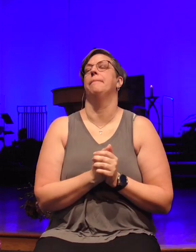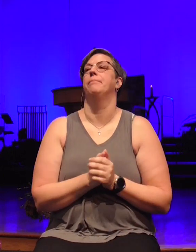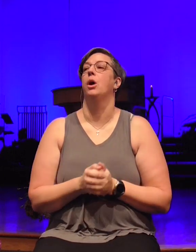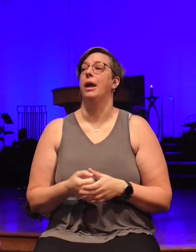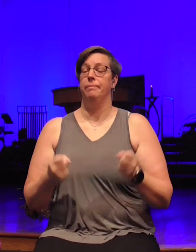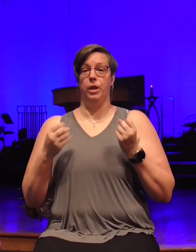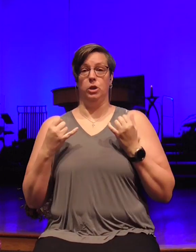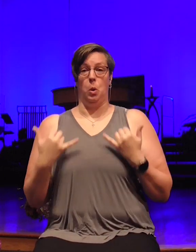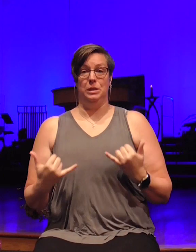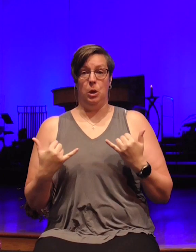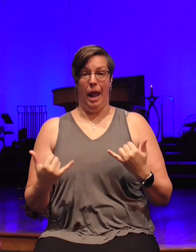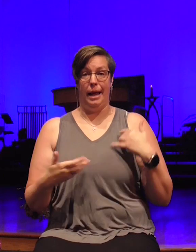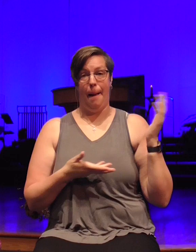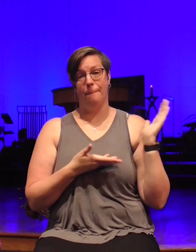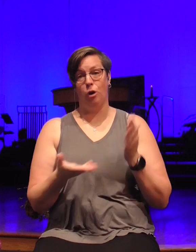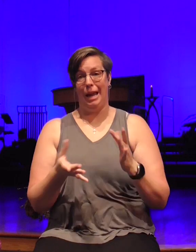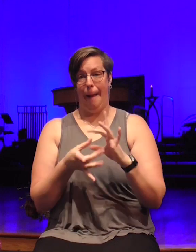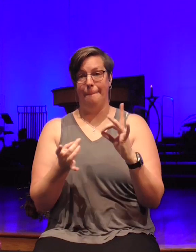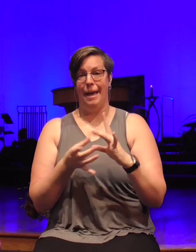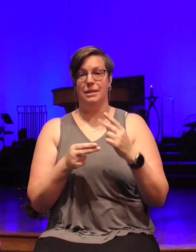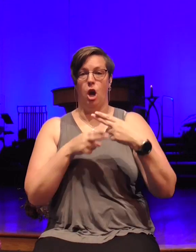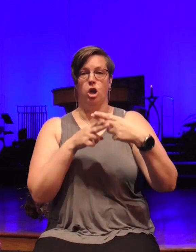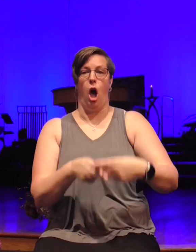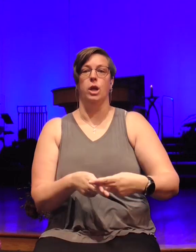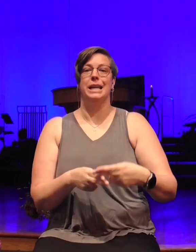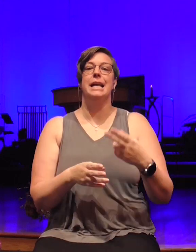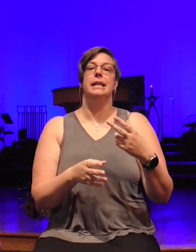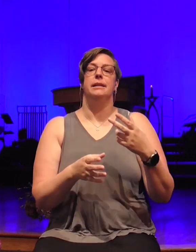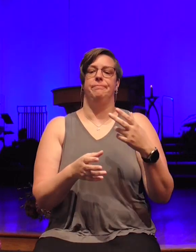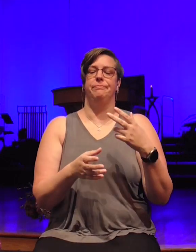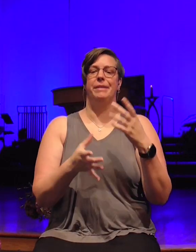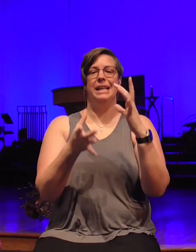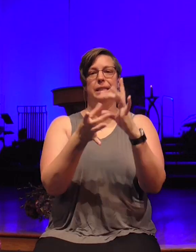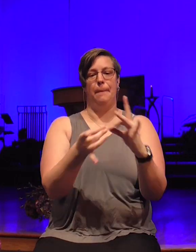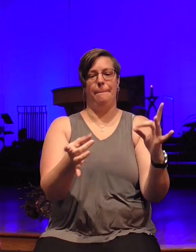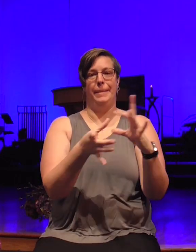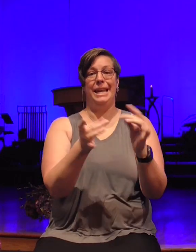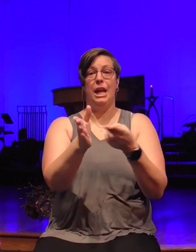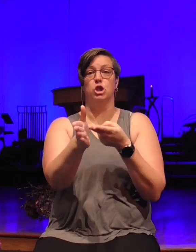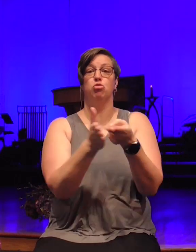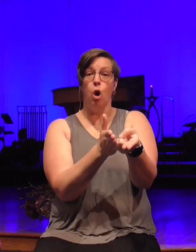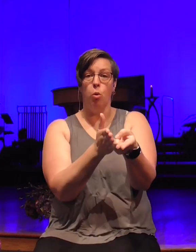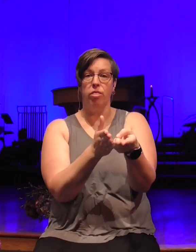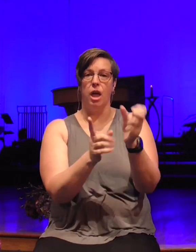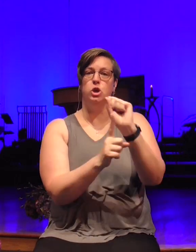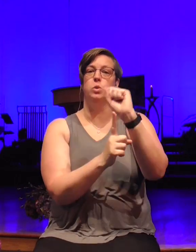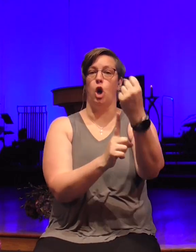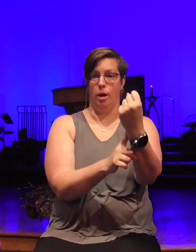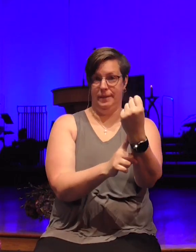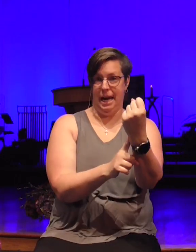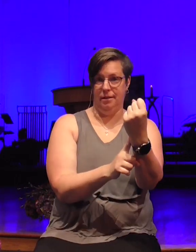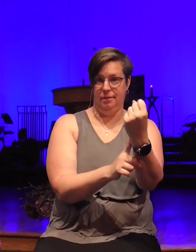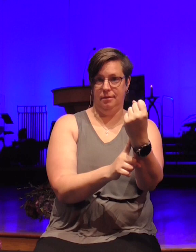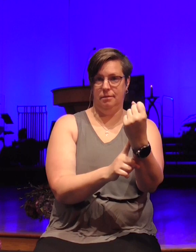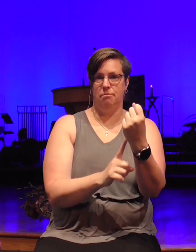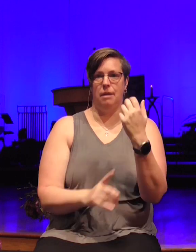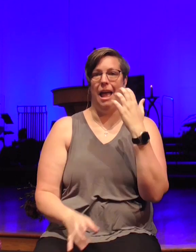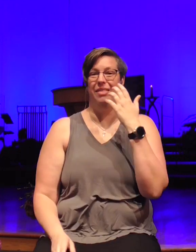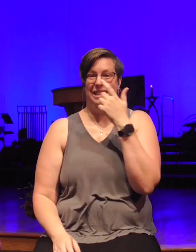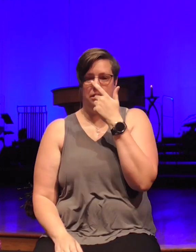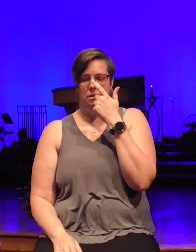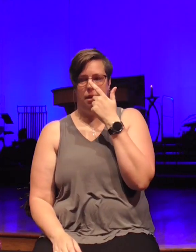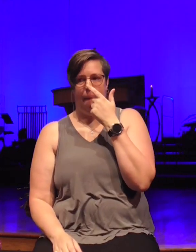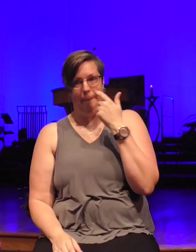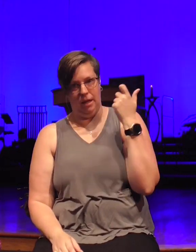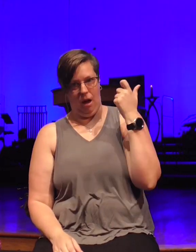I'm bringing a message called Speaking Truth to Circumstance. And it is because it came to me that I had